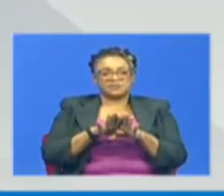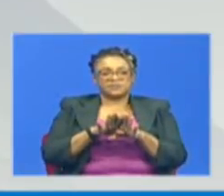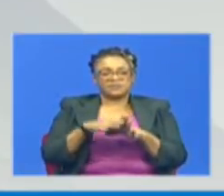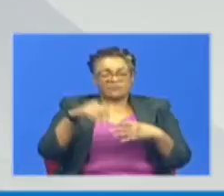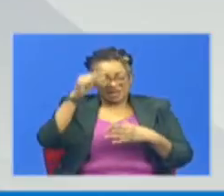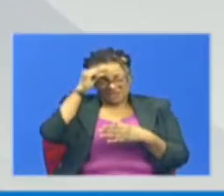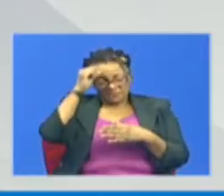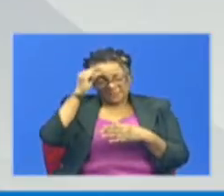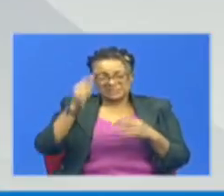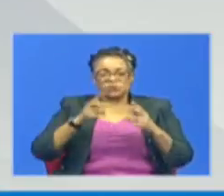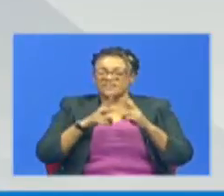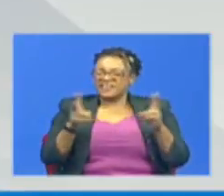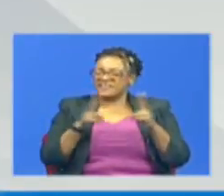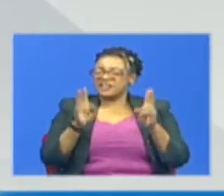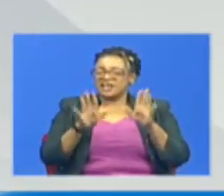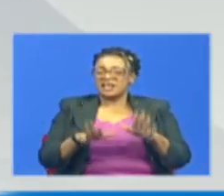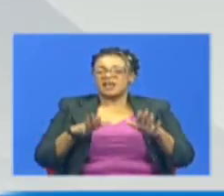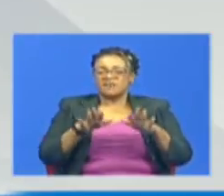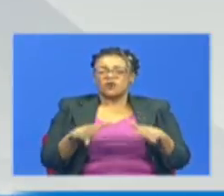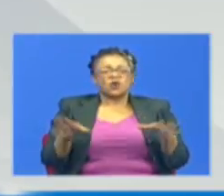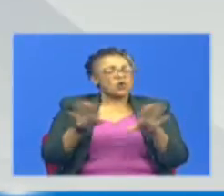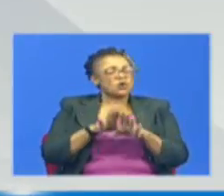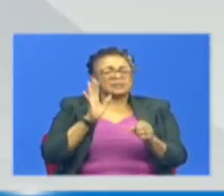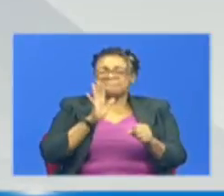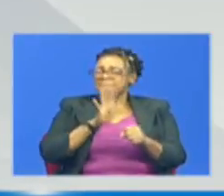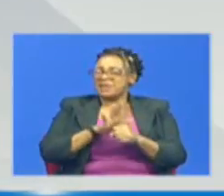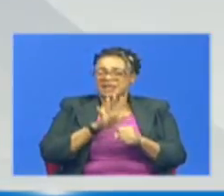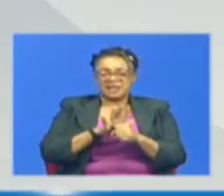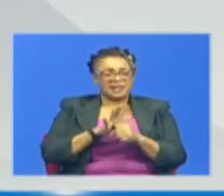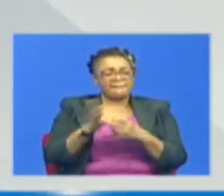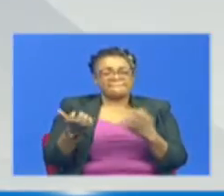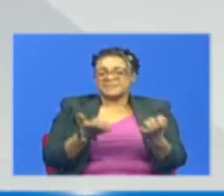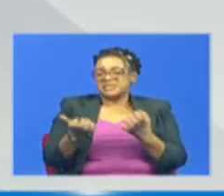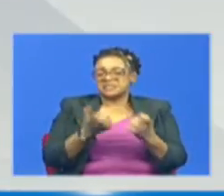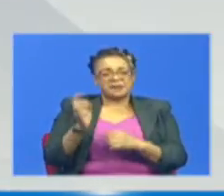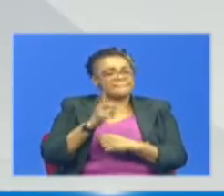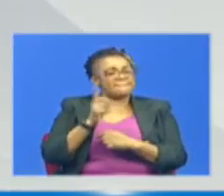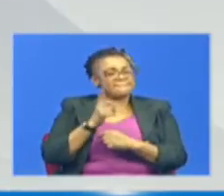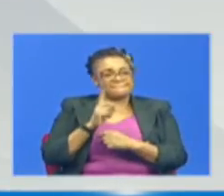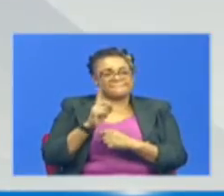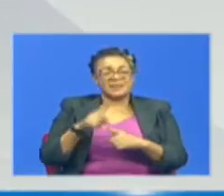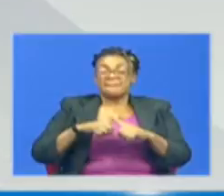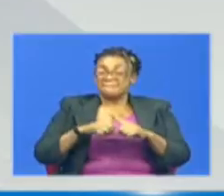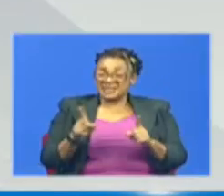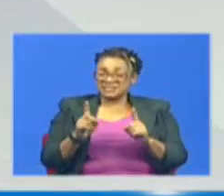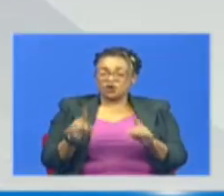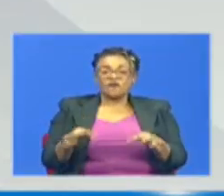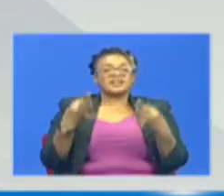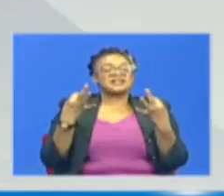careful not to close many businesses, but they have obviously